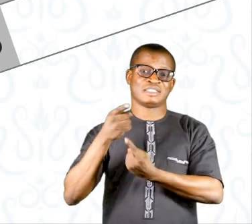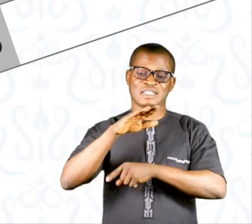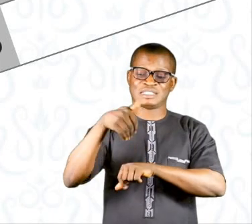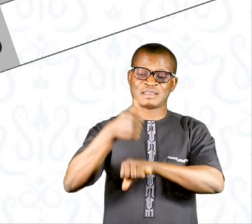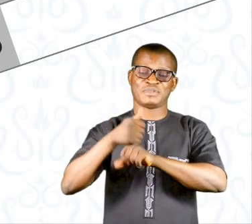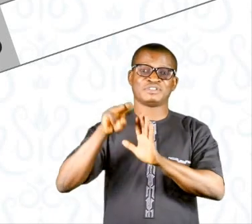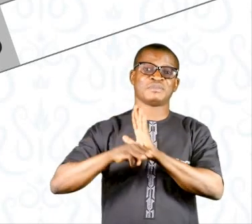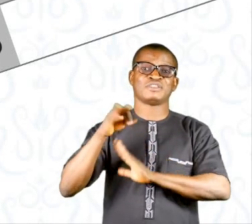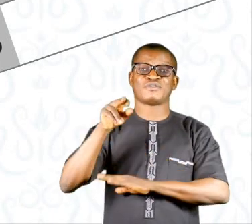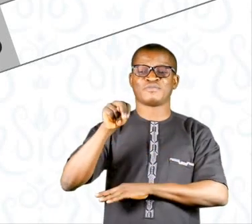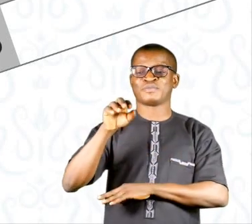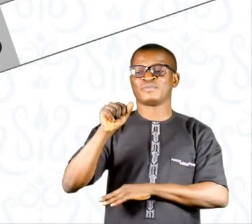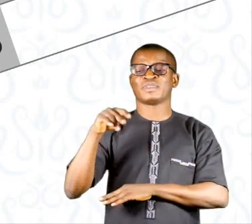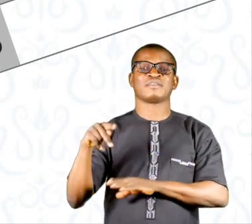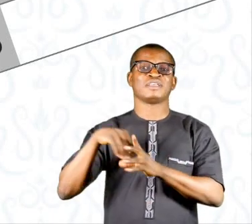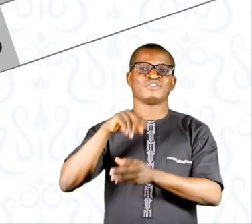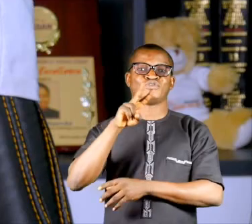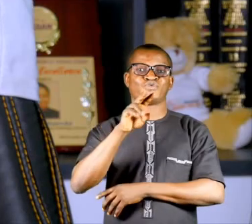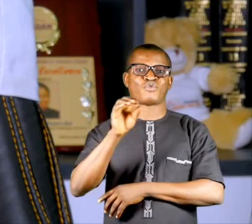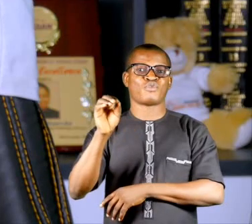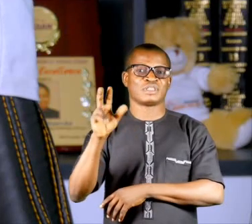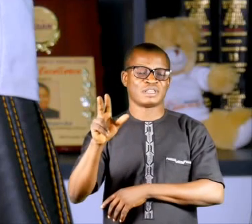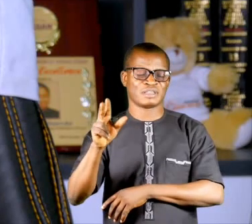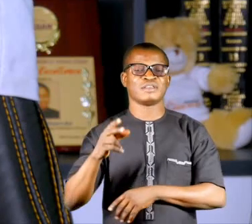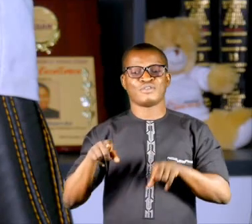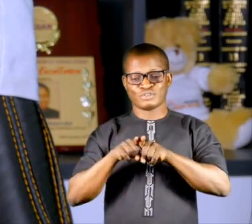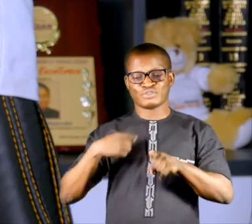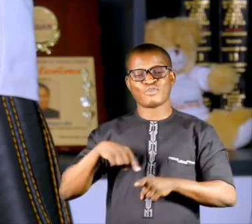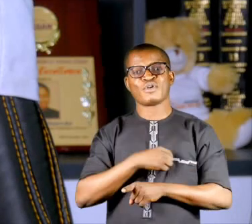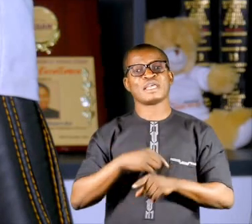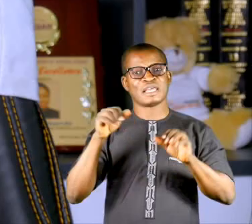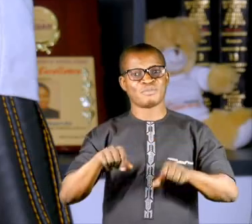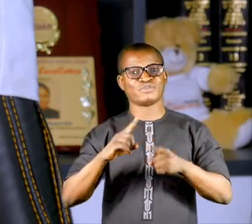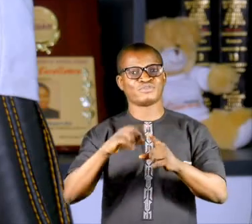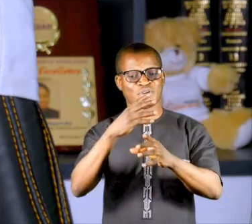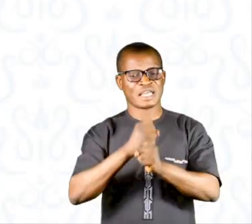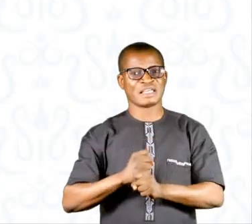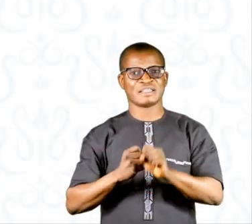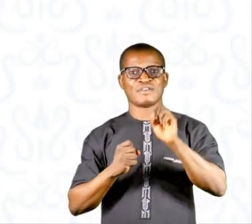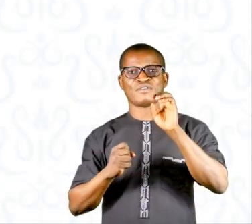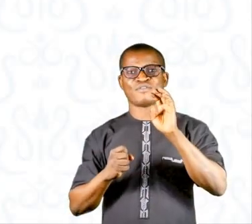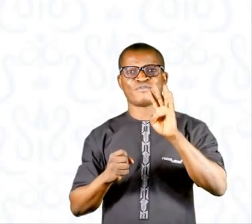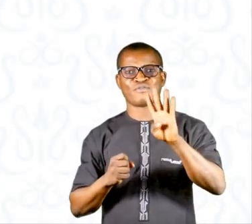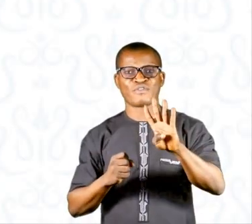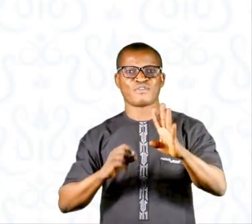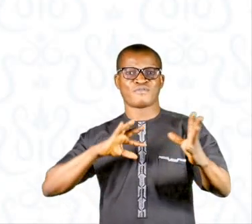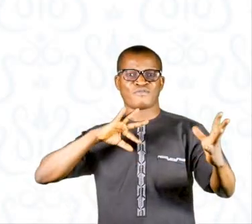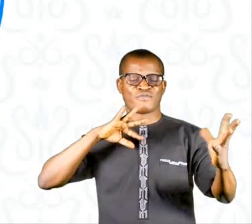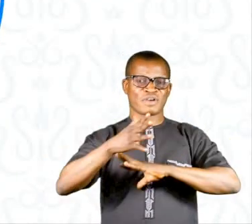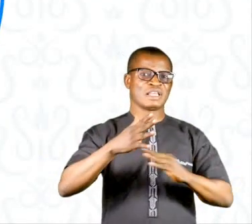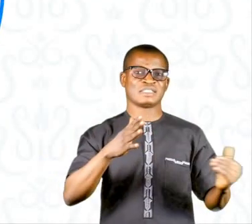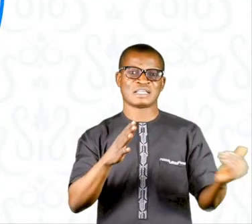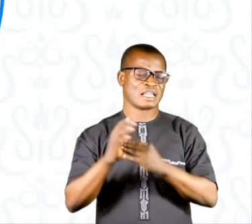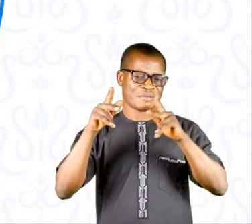inception of NAPTIP in 2003. And we were also able to secure 4 violence